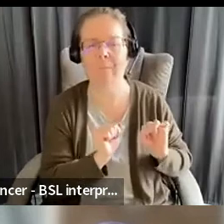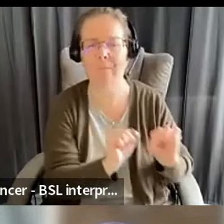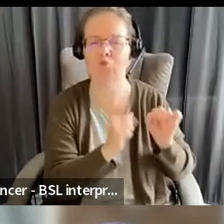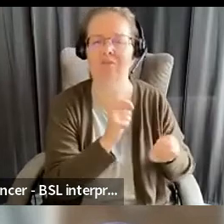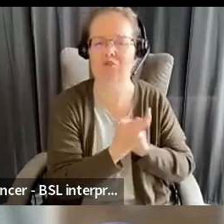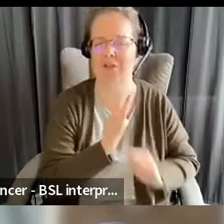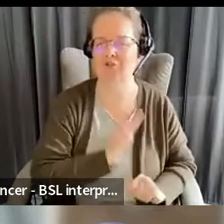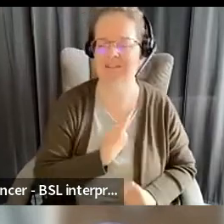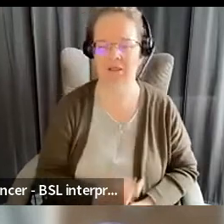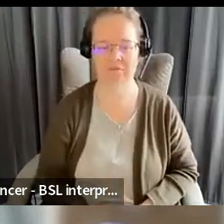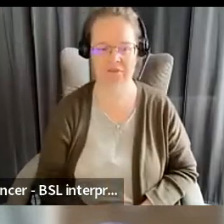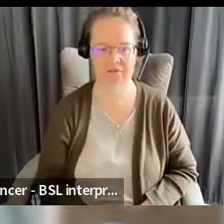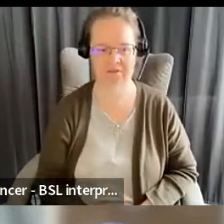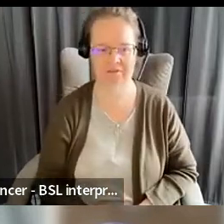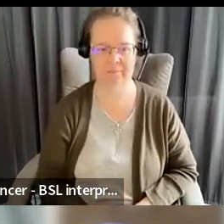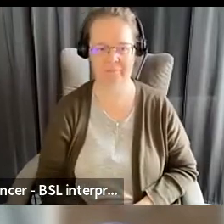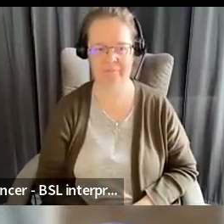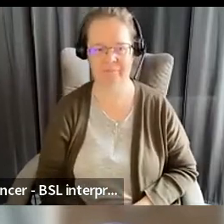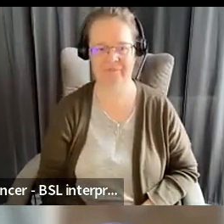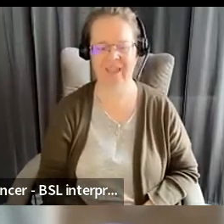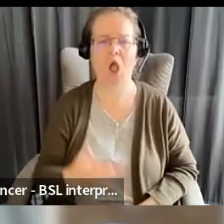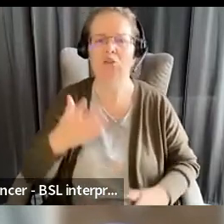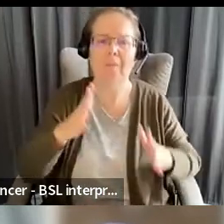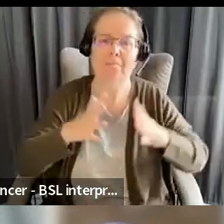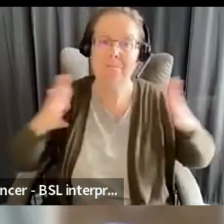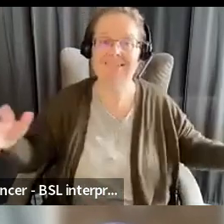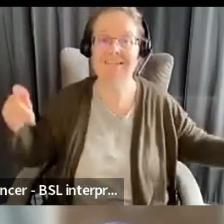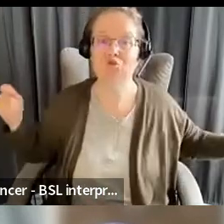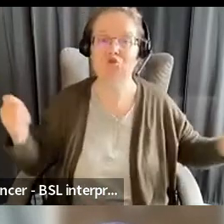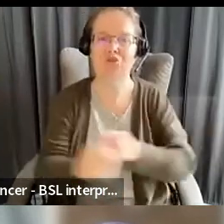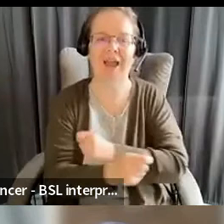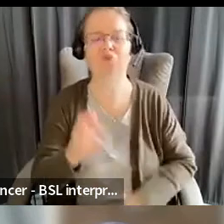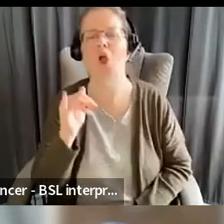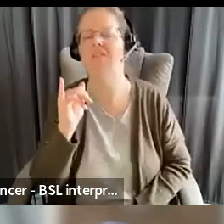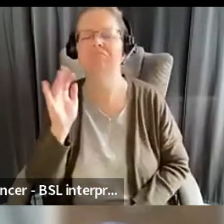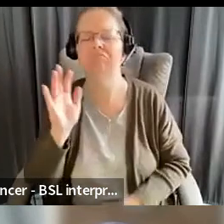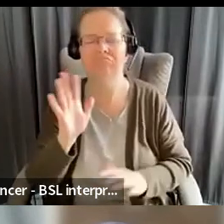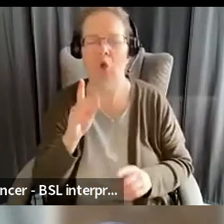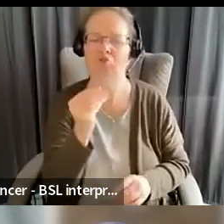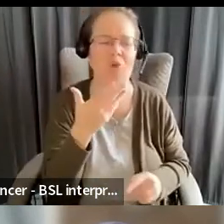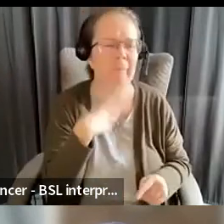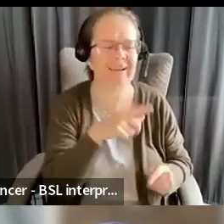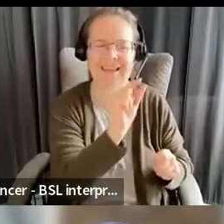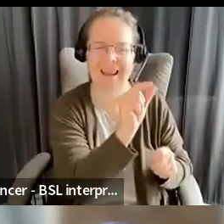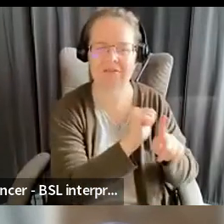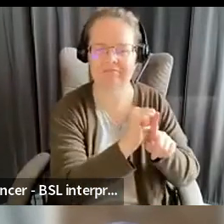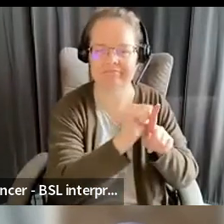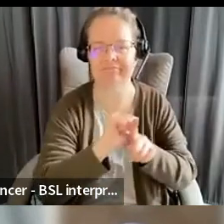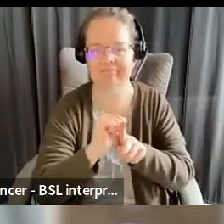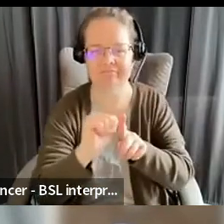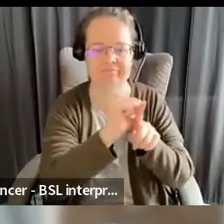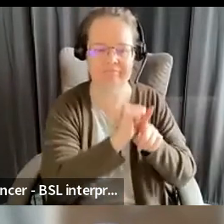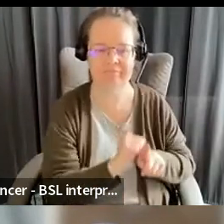ourselves. Not that there's a need for massive change, but sometimes there is a need for change. Yeah, absolutely. These changes can